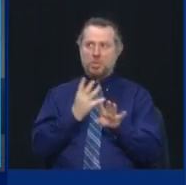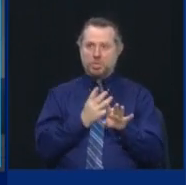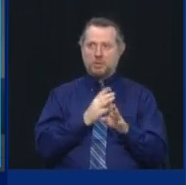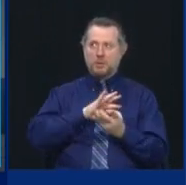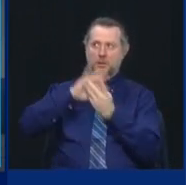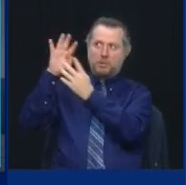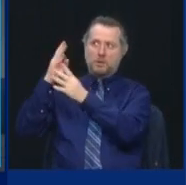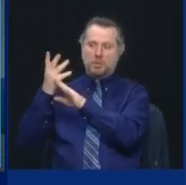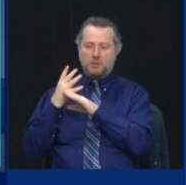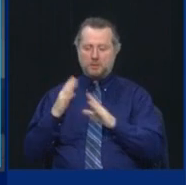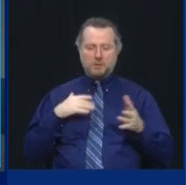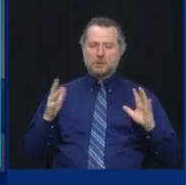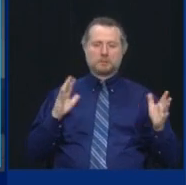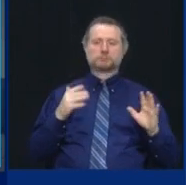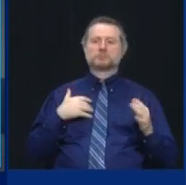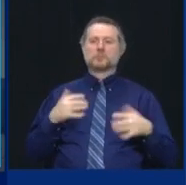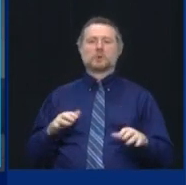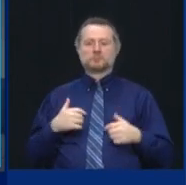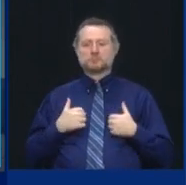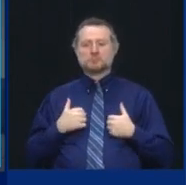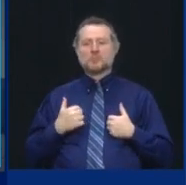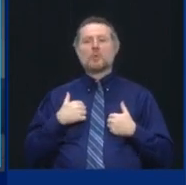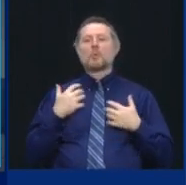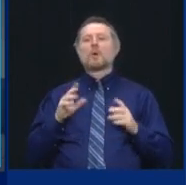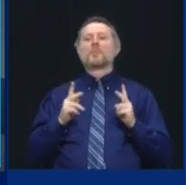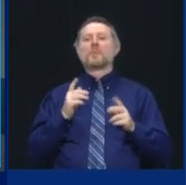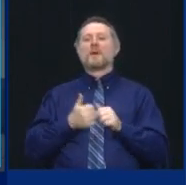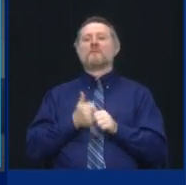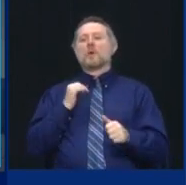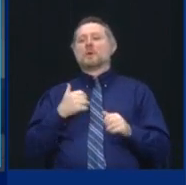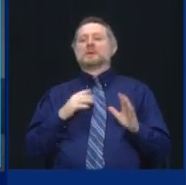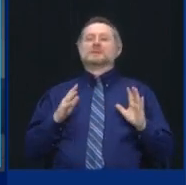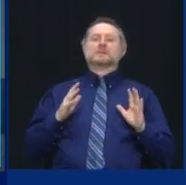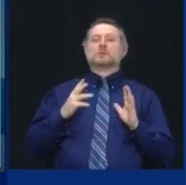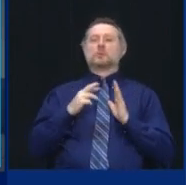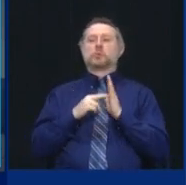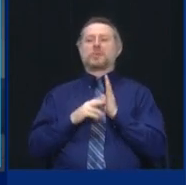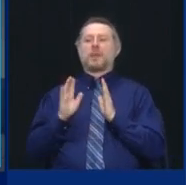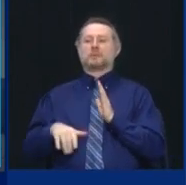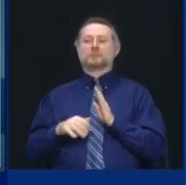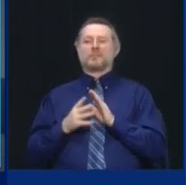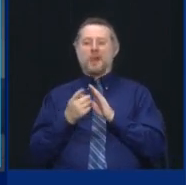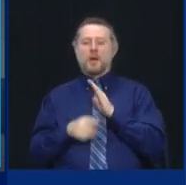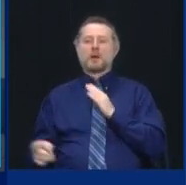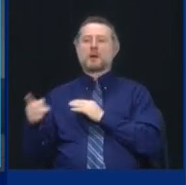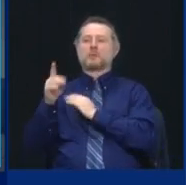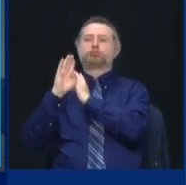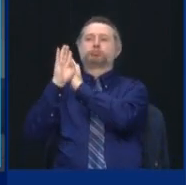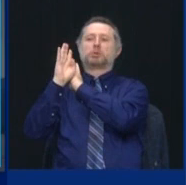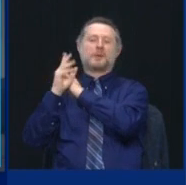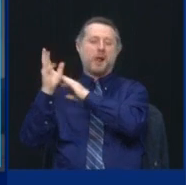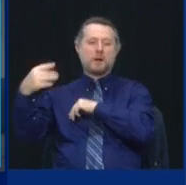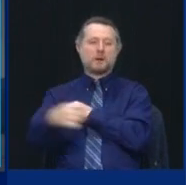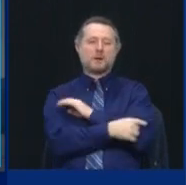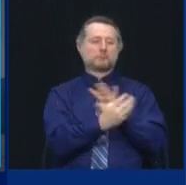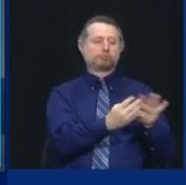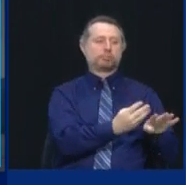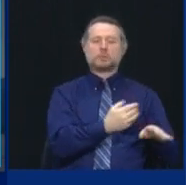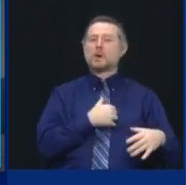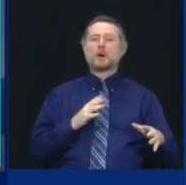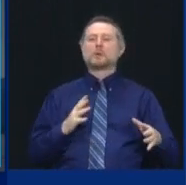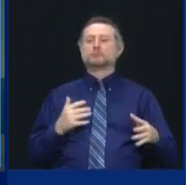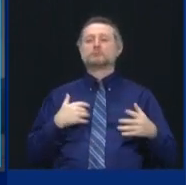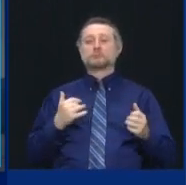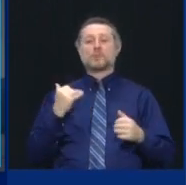Well, we do, but not to get around COVID guidelines, not to shop COVID guidelines.